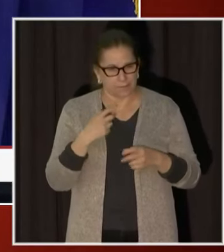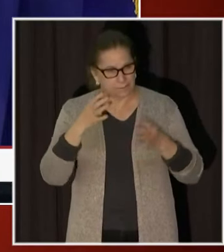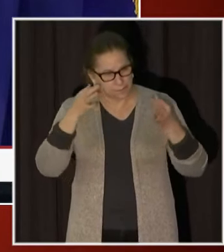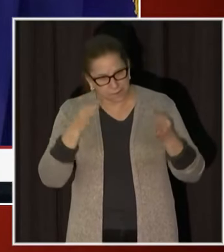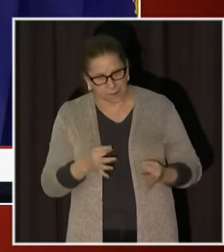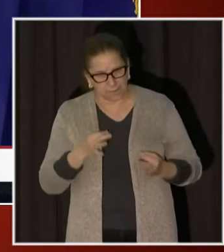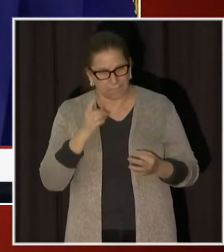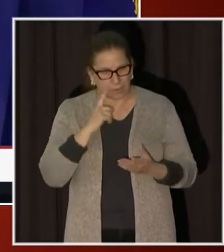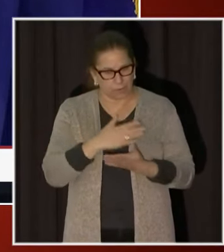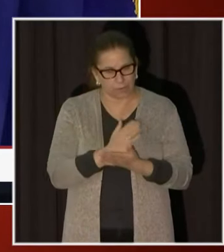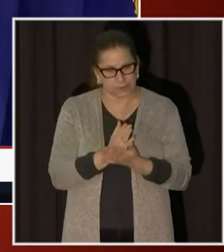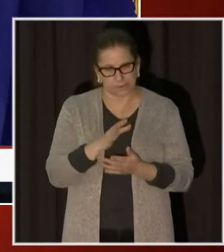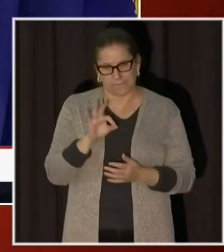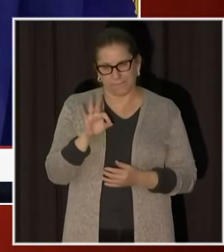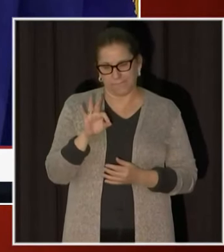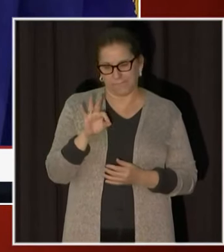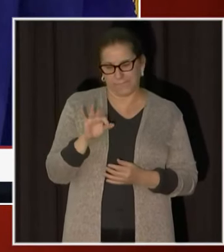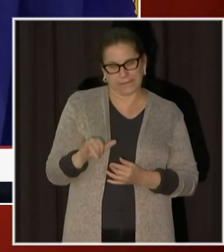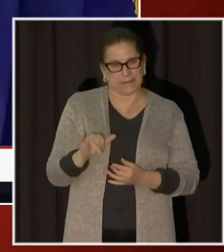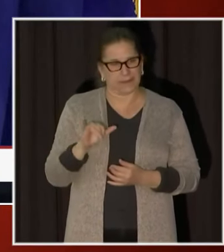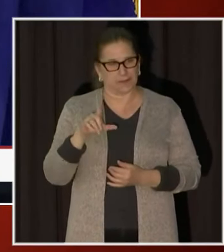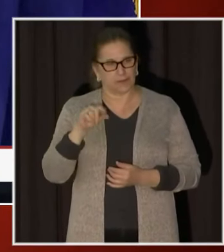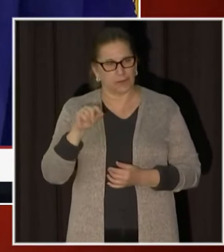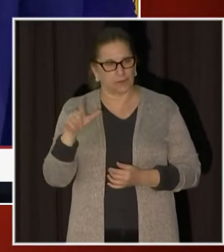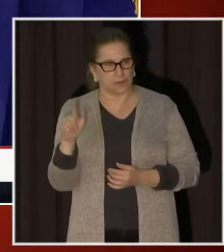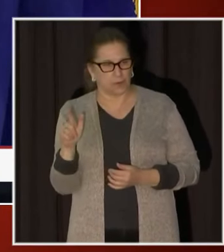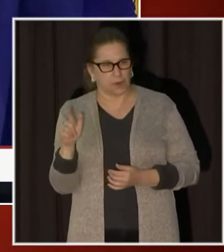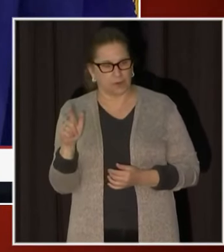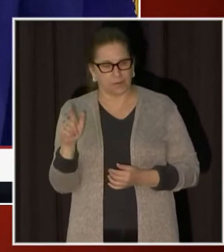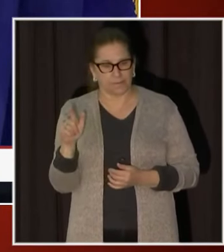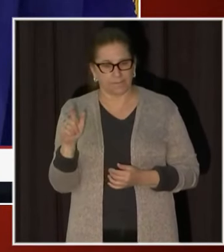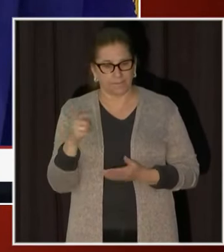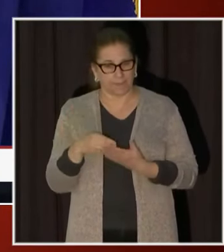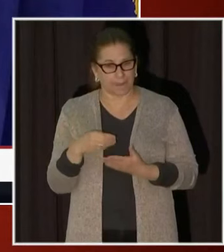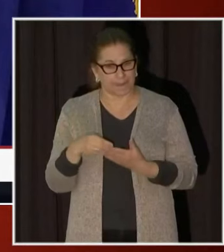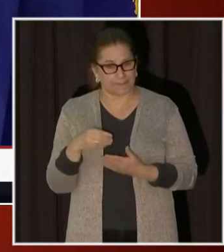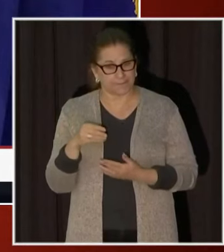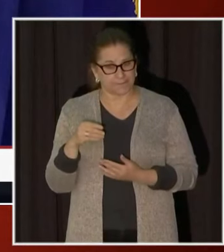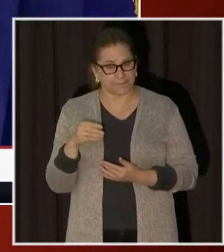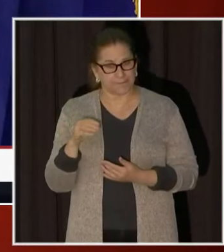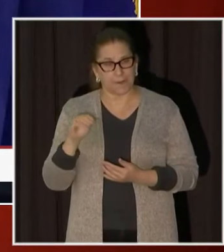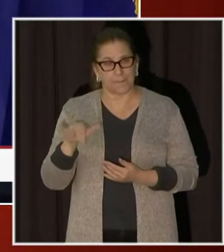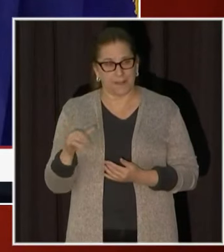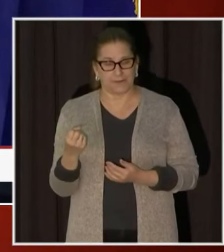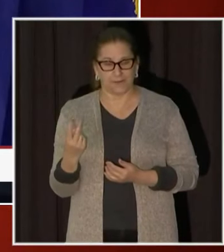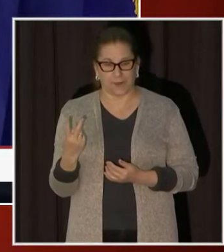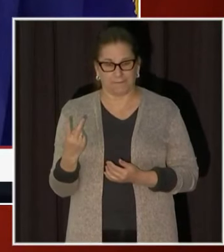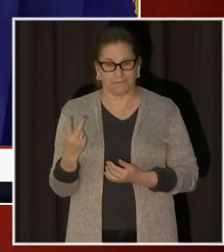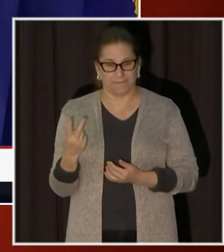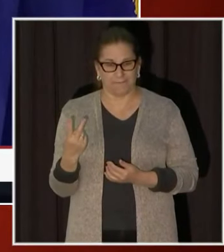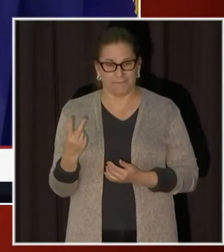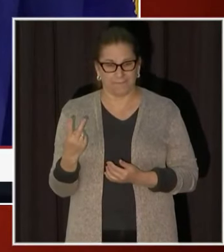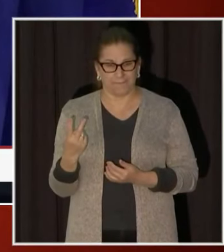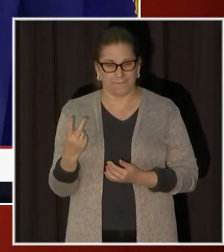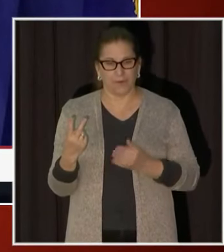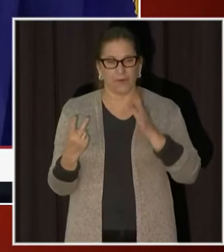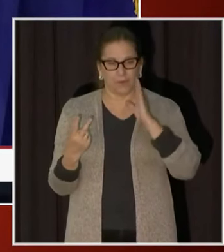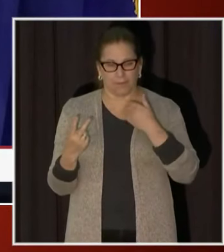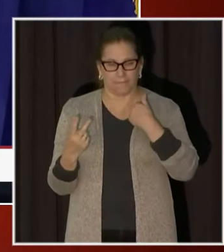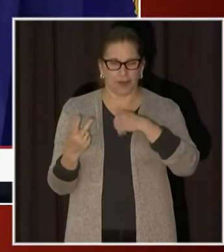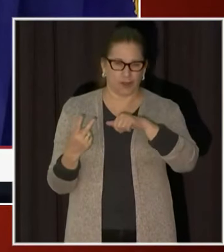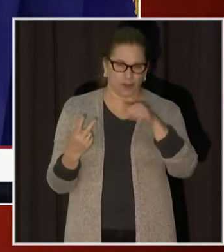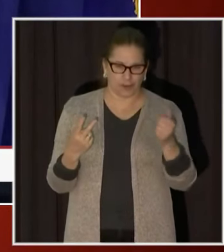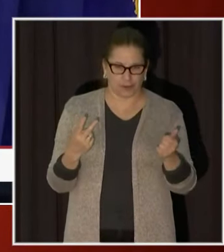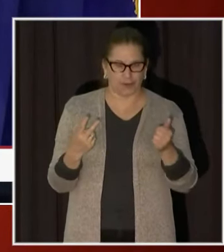12th. And she also at that time will be submitting a supplemental, which is what we call the revision to the current